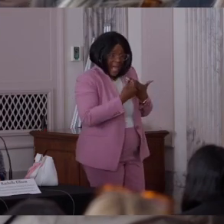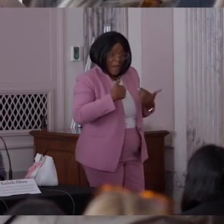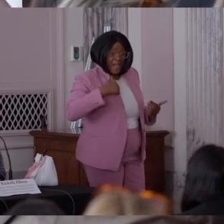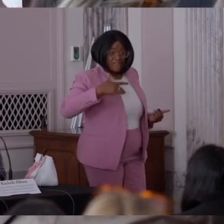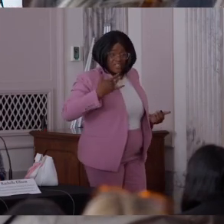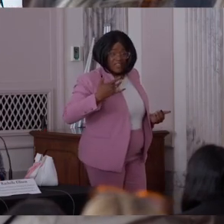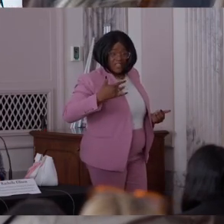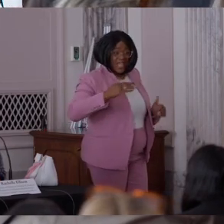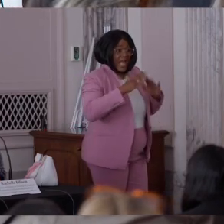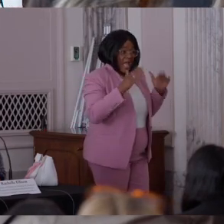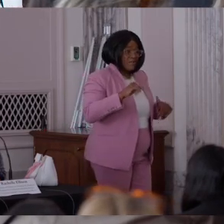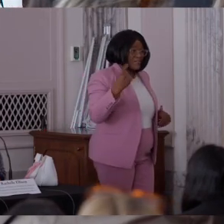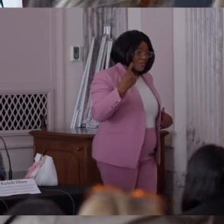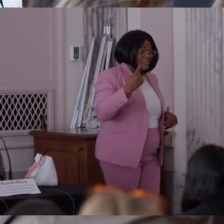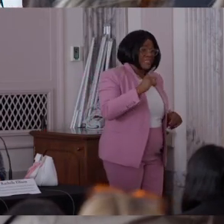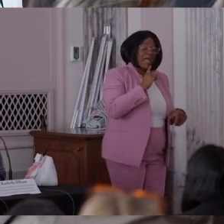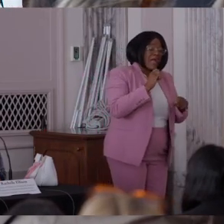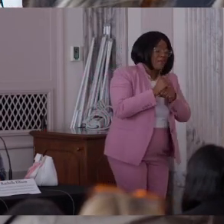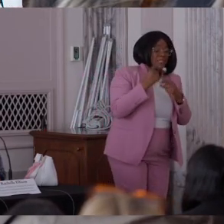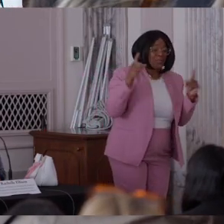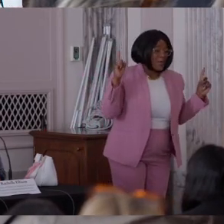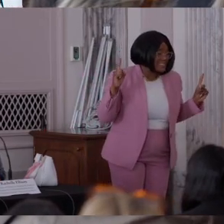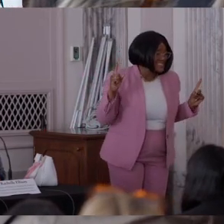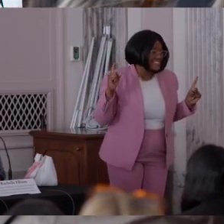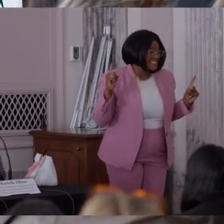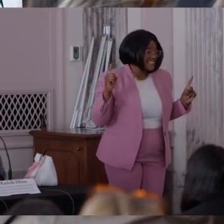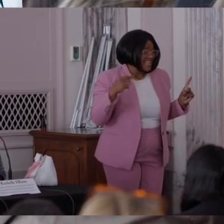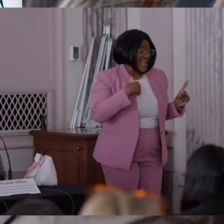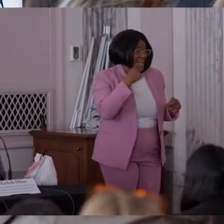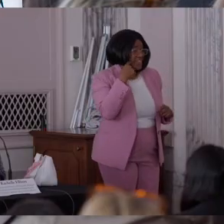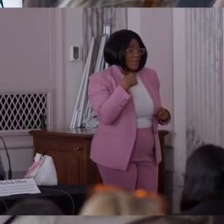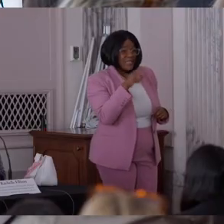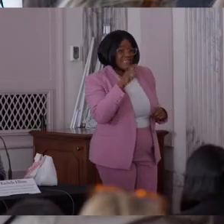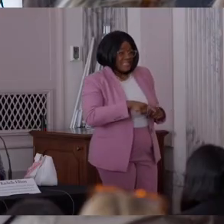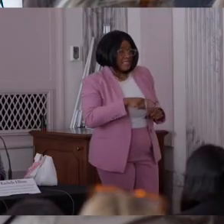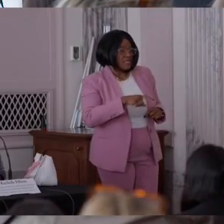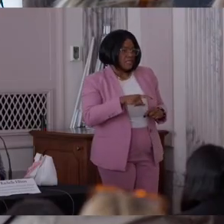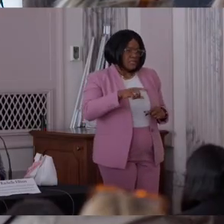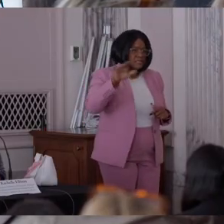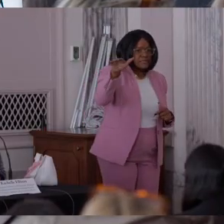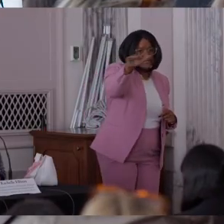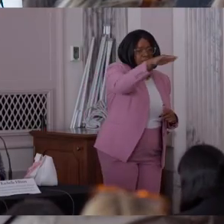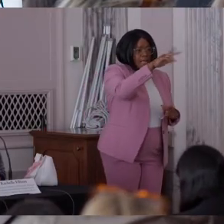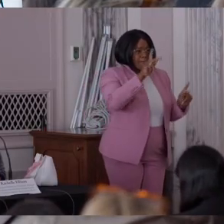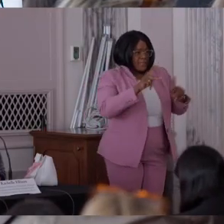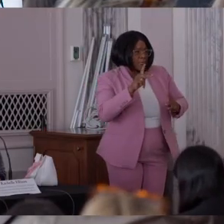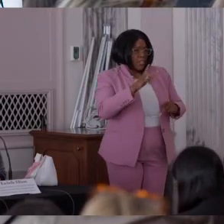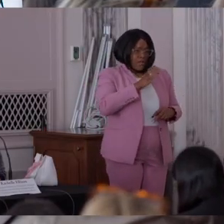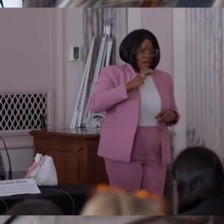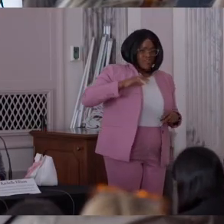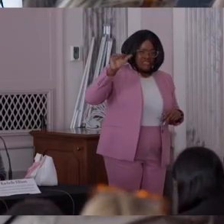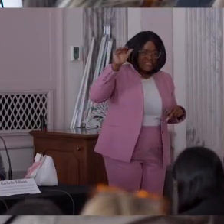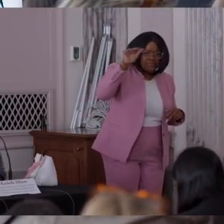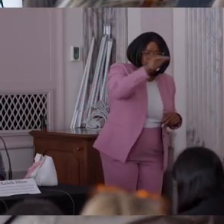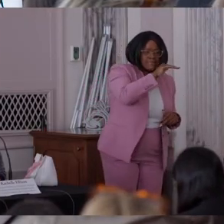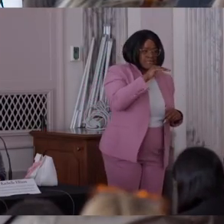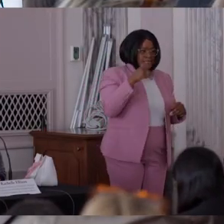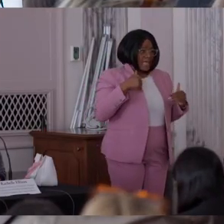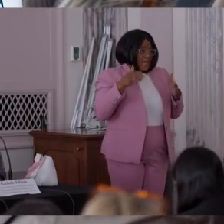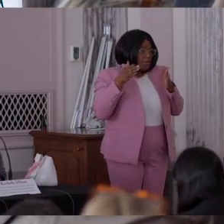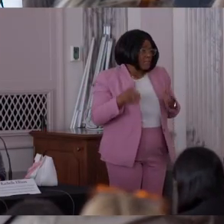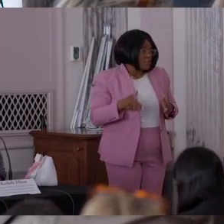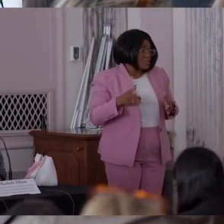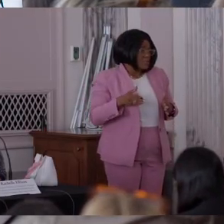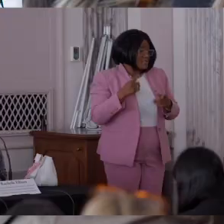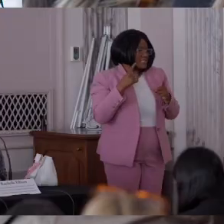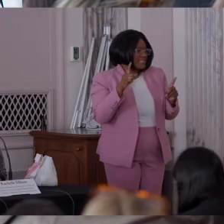first. It absolutely works, and I think that we need to get before the people and before Congress to make the decisions, have a person of